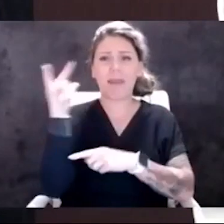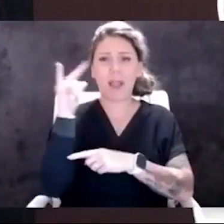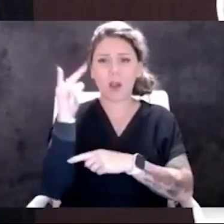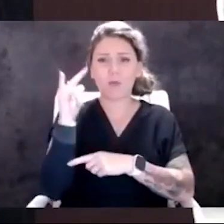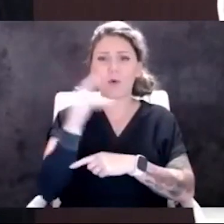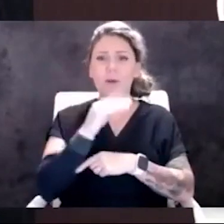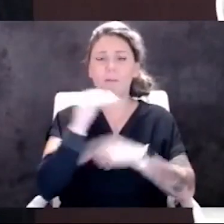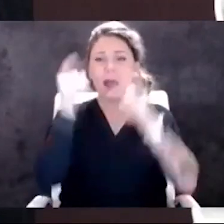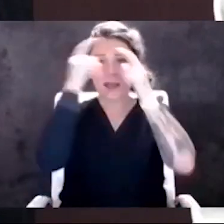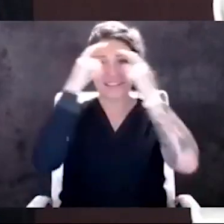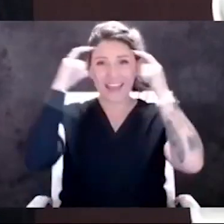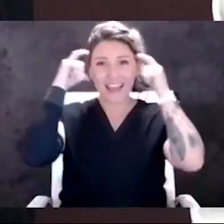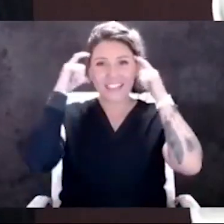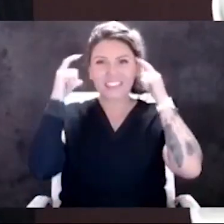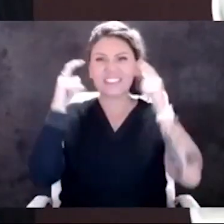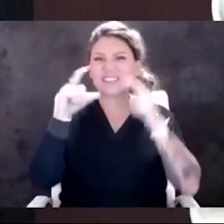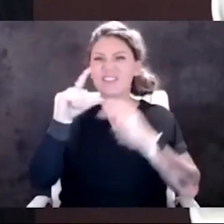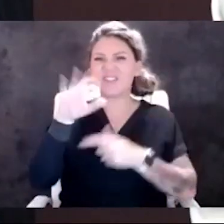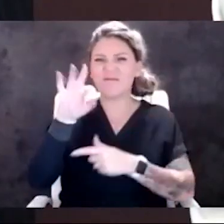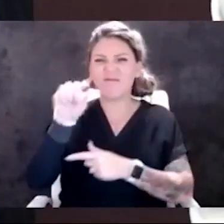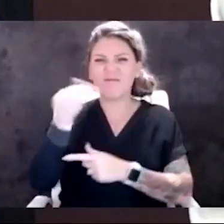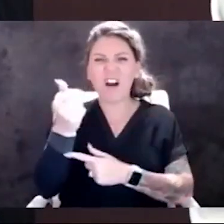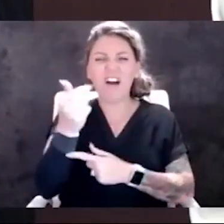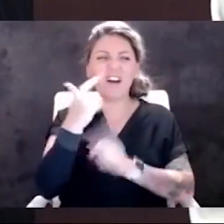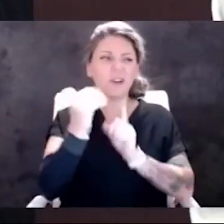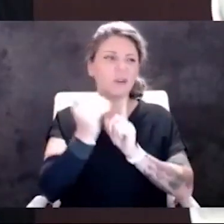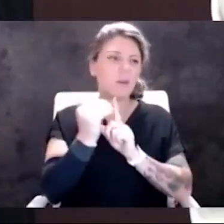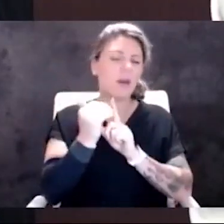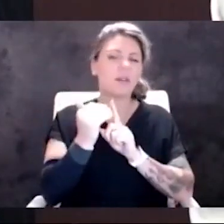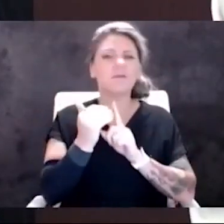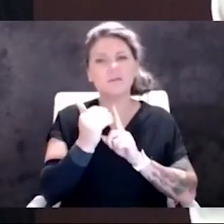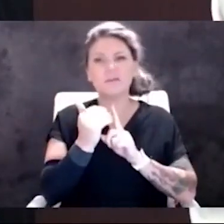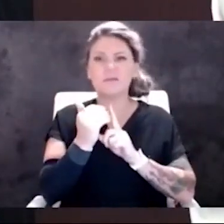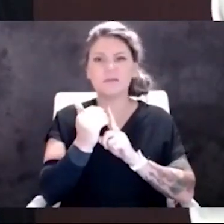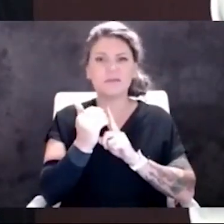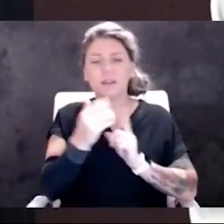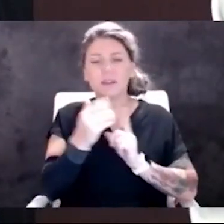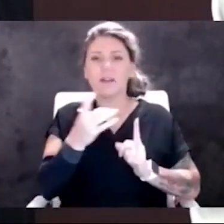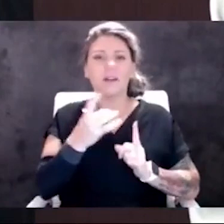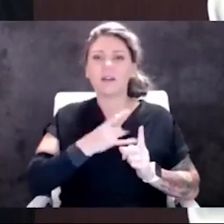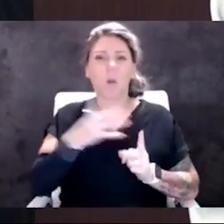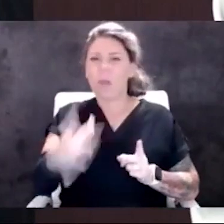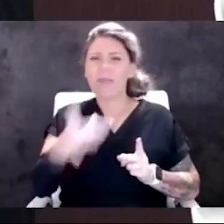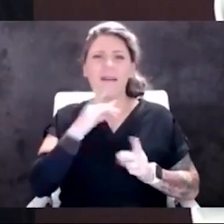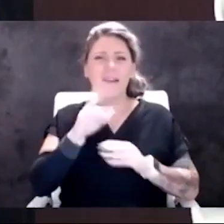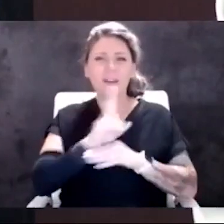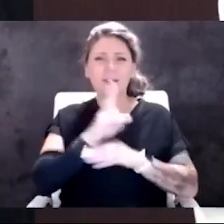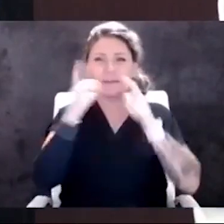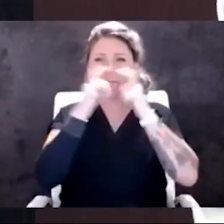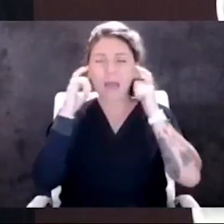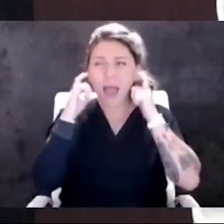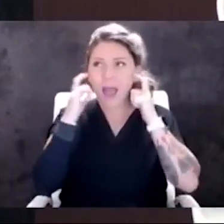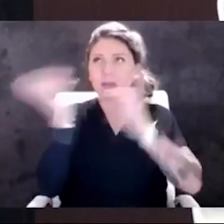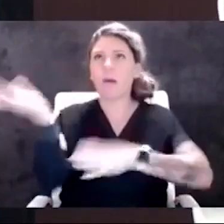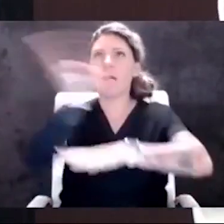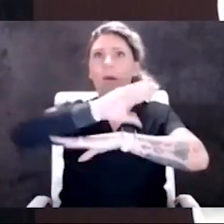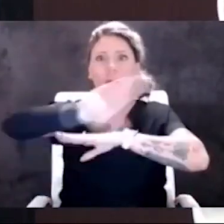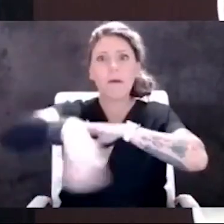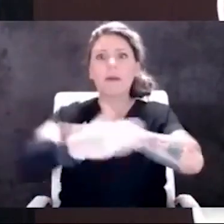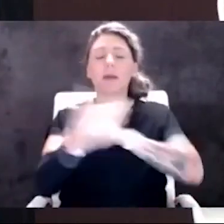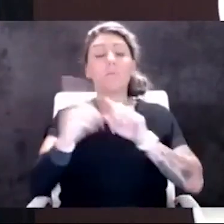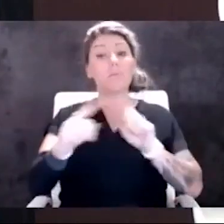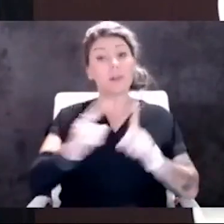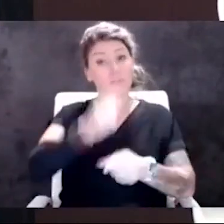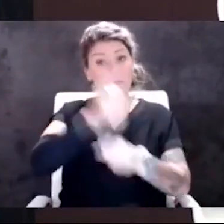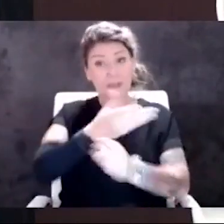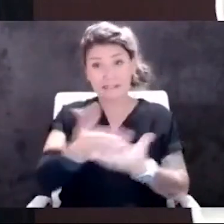up, and it reminded me how I don't like always wearing a mask all the time. But you know what? It is still the right thing to do. And the reality is we